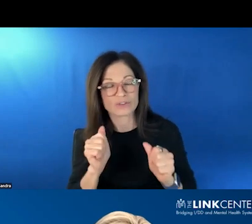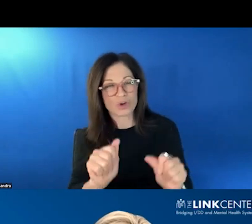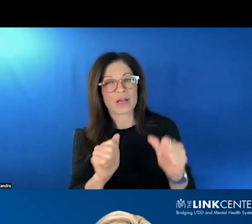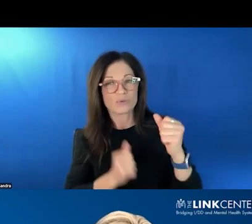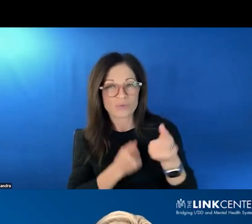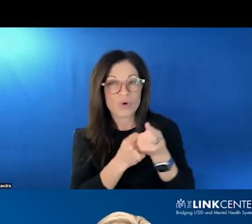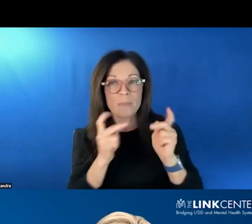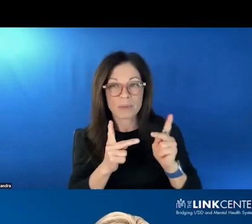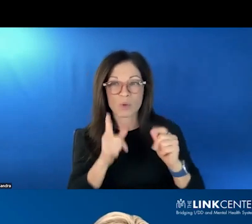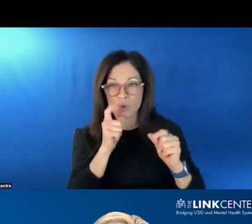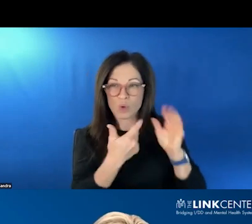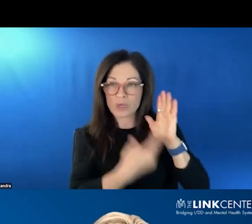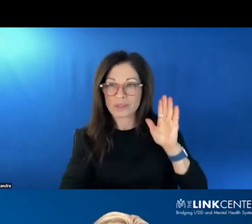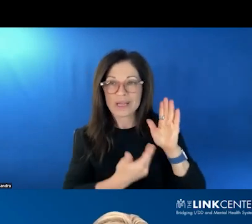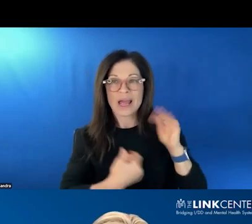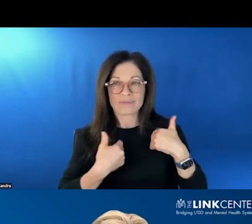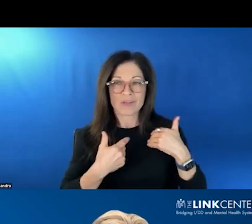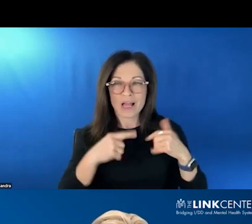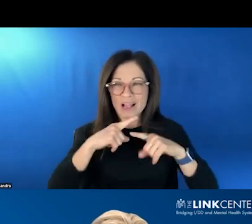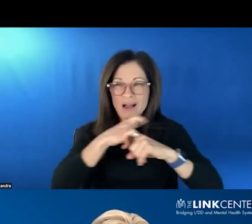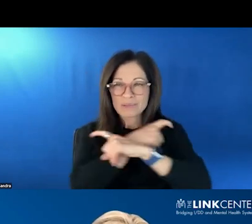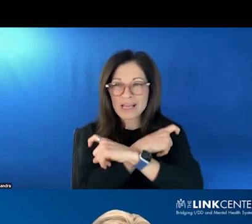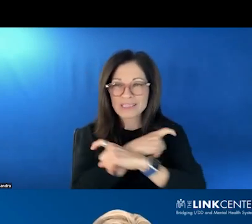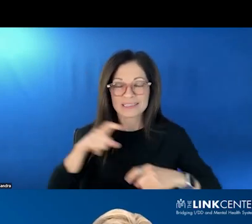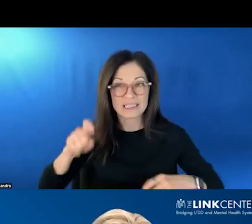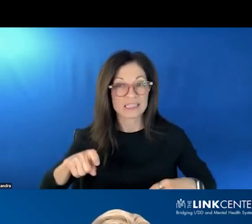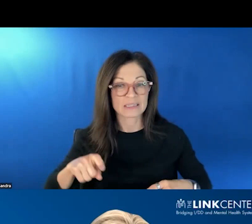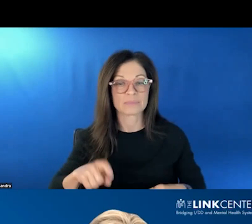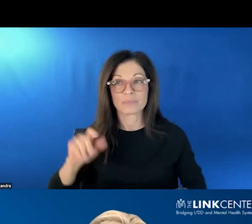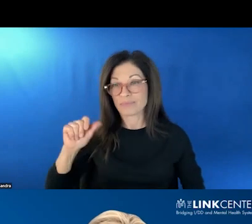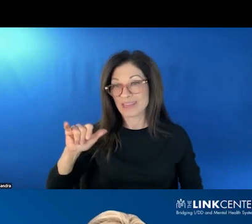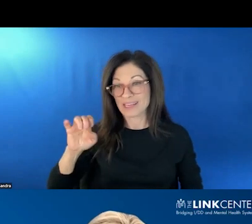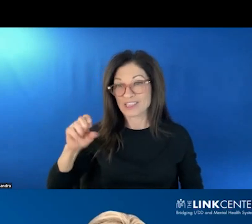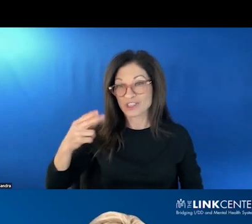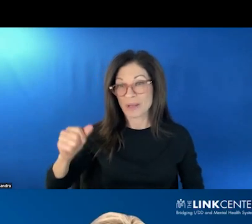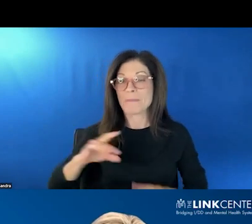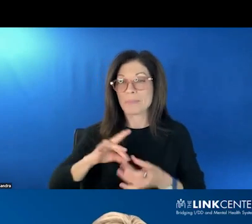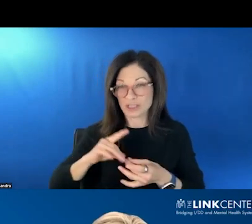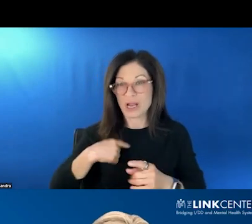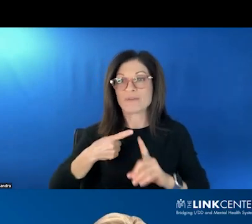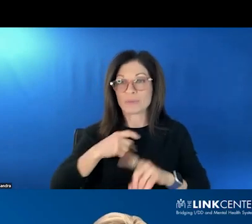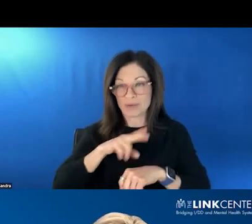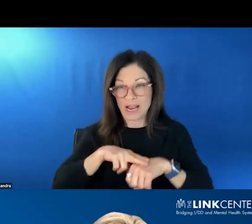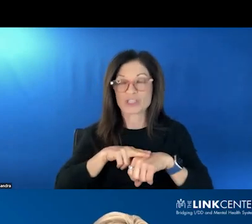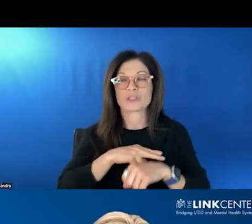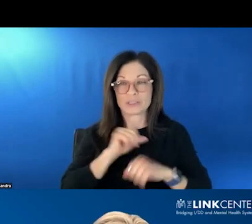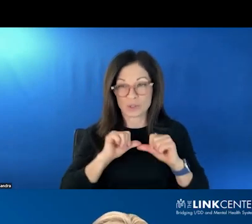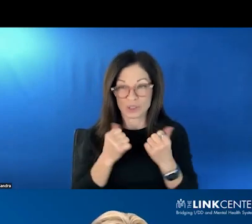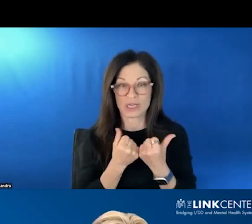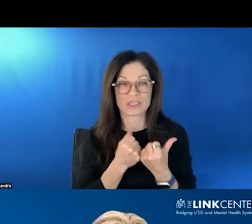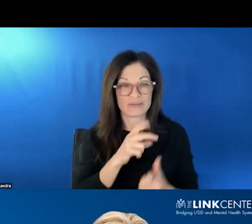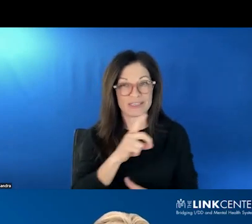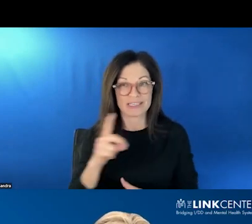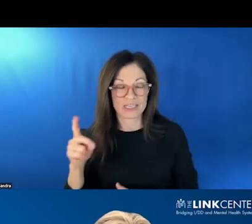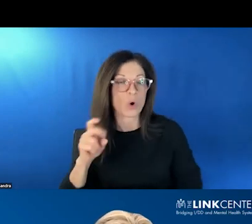individuals who are presenting with complex needs. And so Aisha mentioned that I'm from the National Association of State DD Directors, or NASDDDS, and